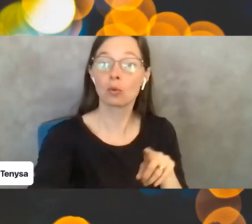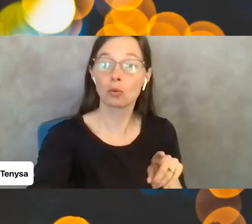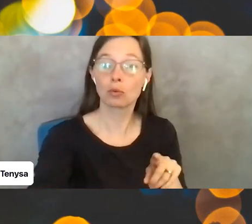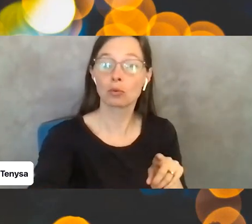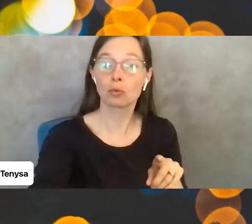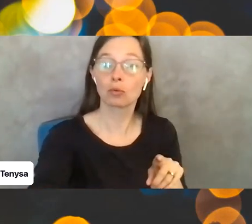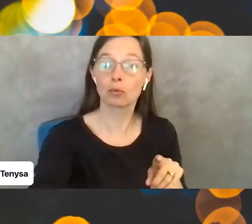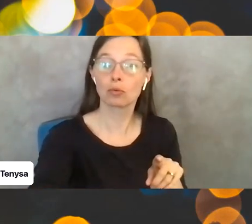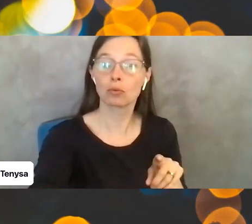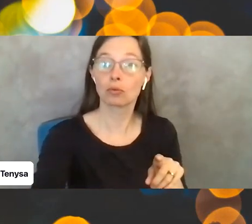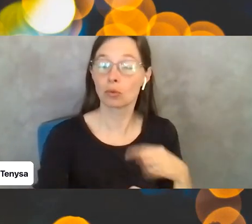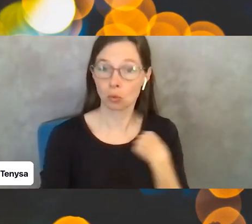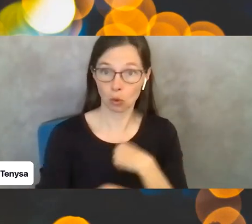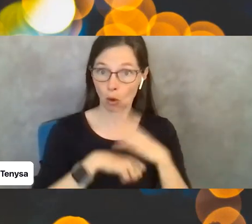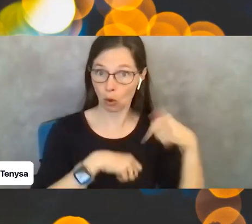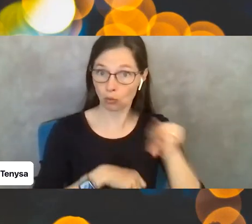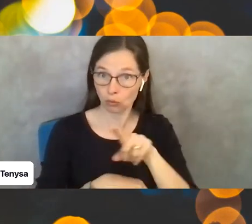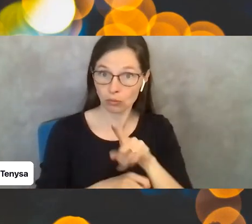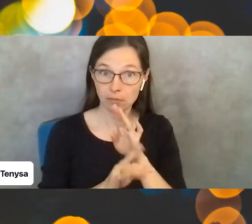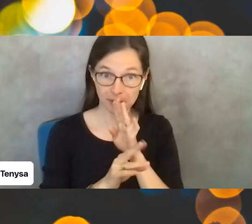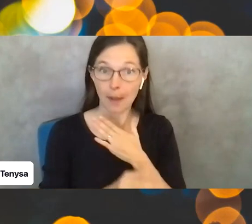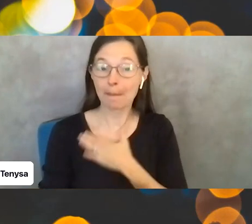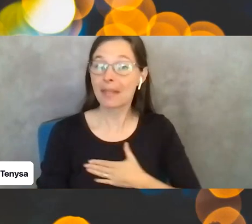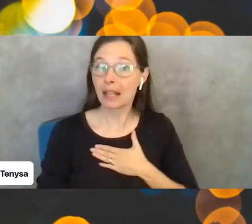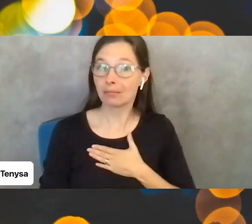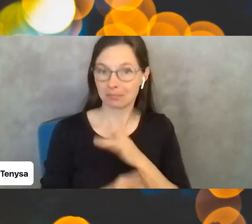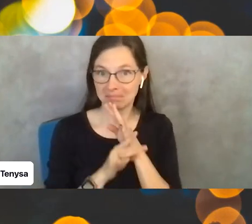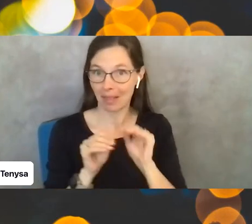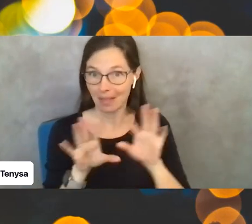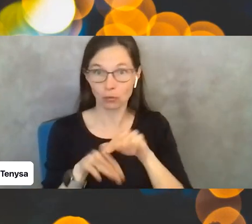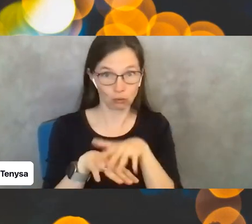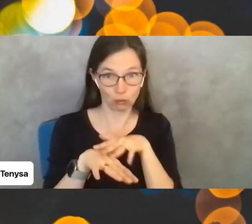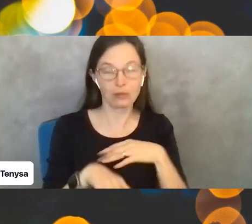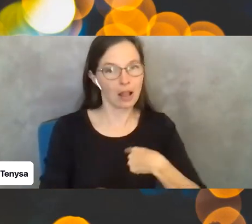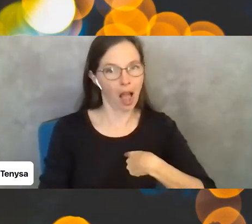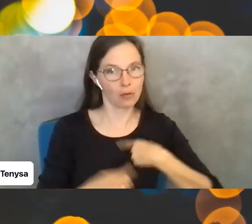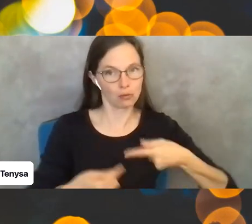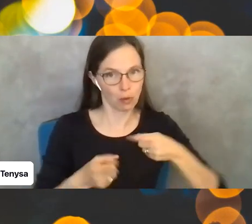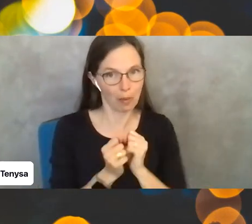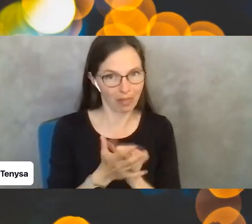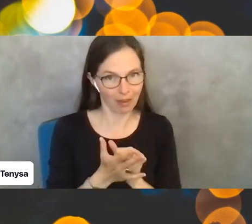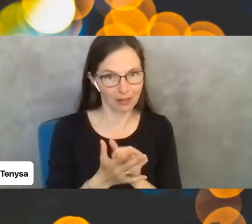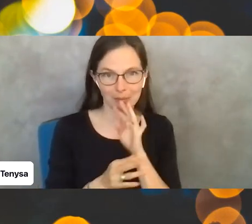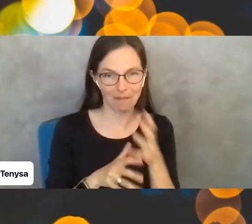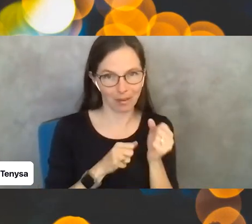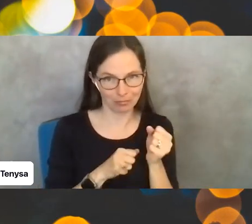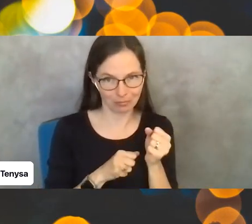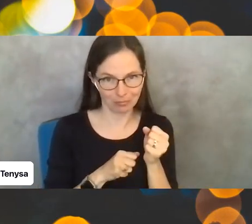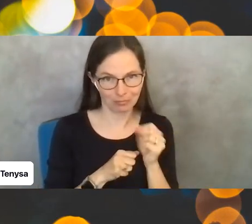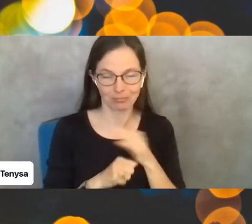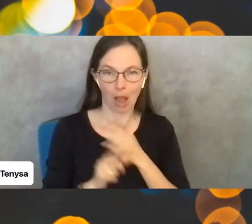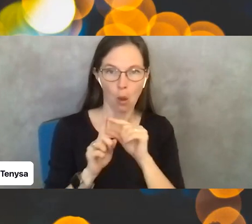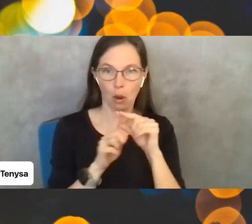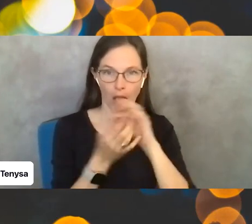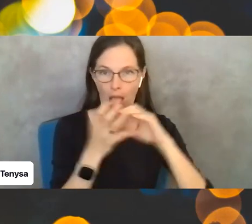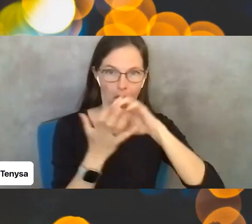speak, please speak clearly and slowly. I have a problem speaking too quickly and jumbling my words,